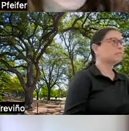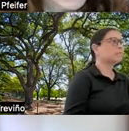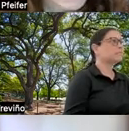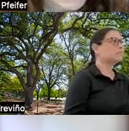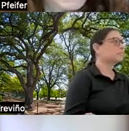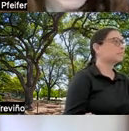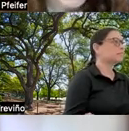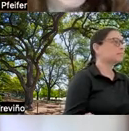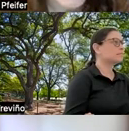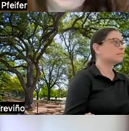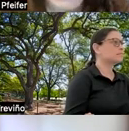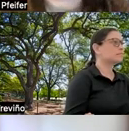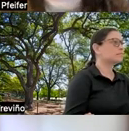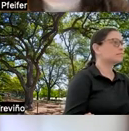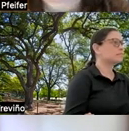Megan.